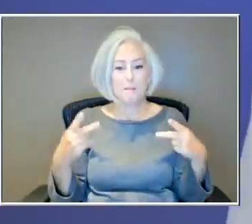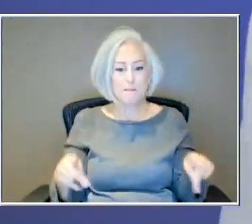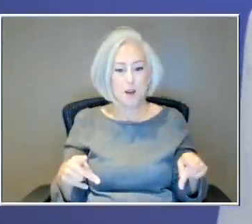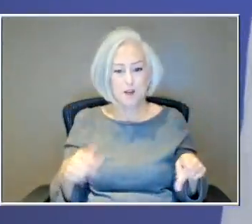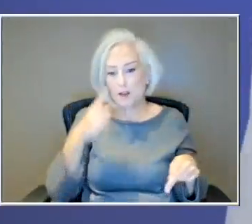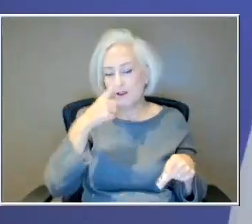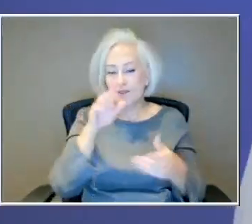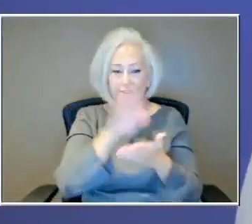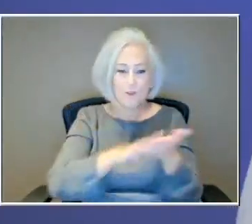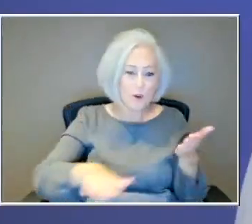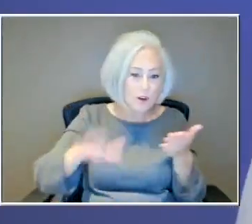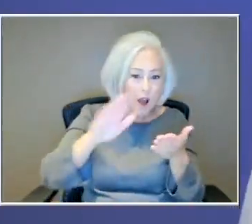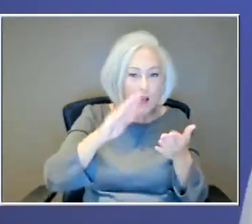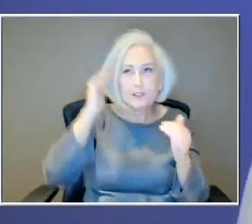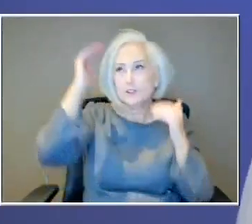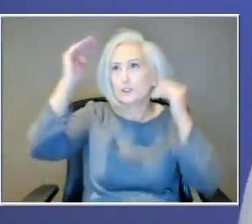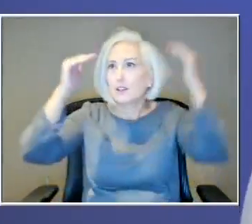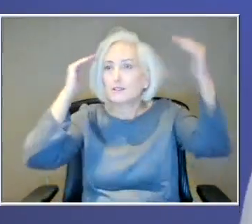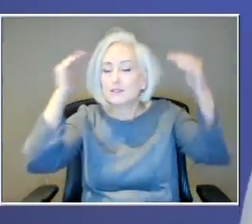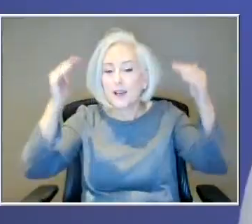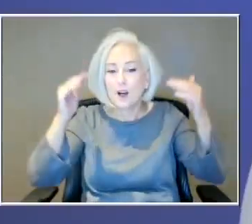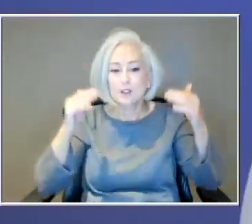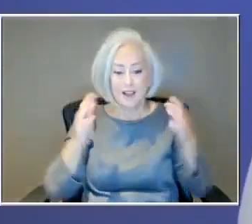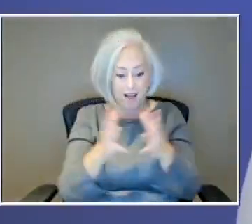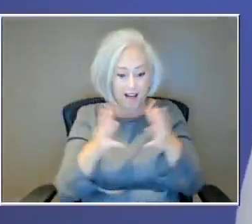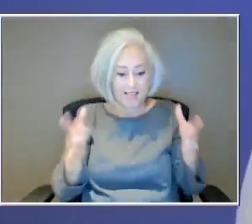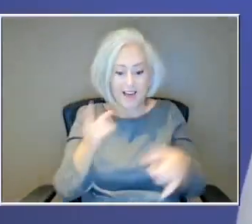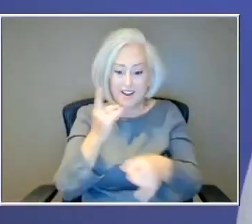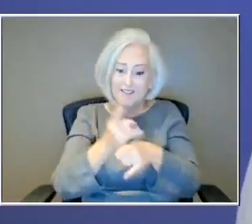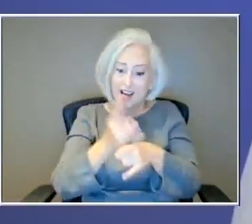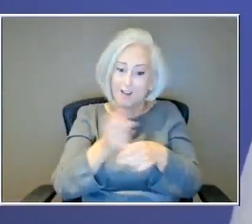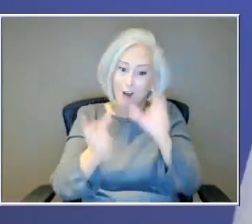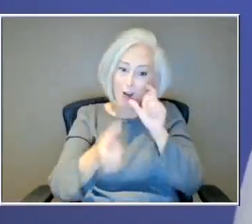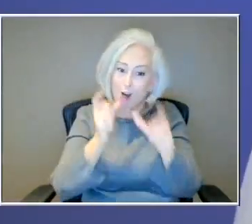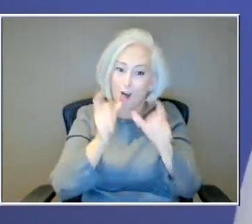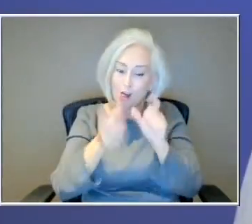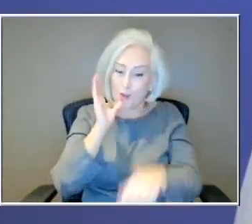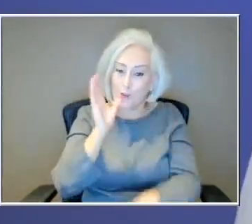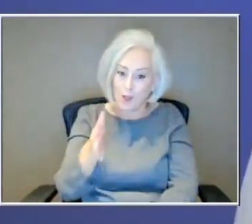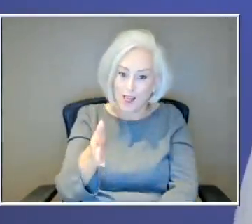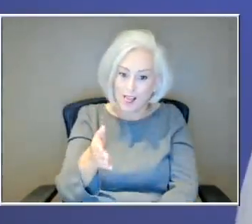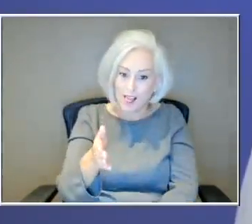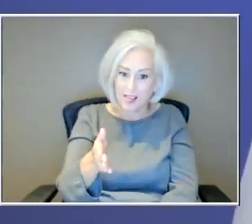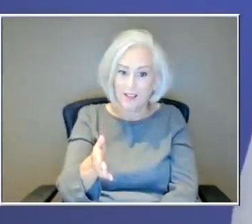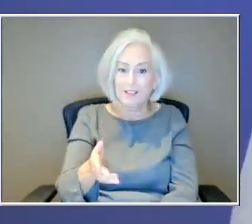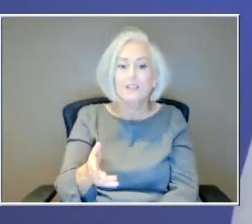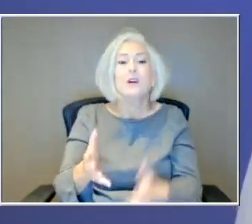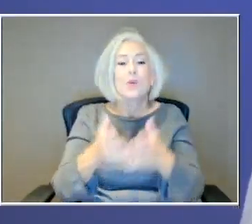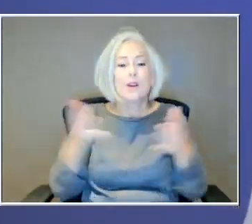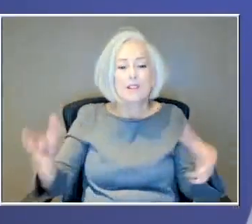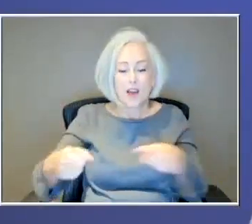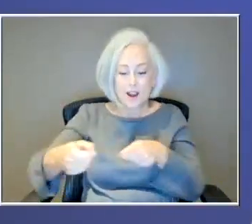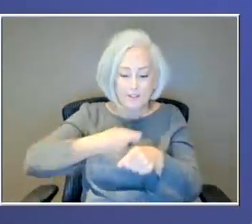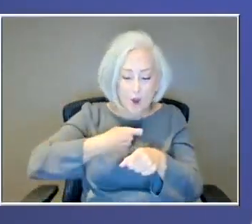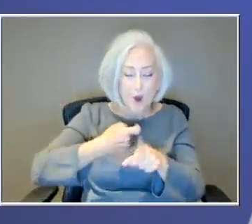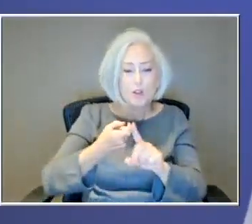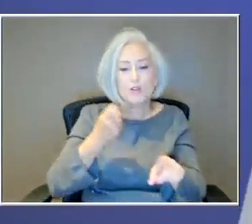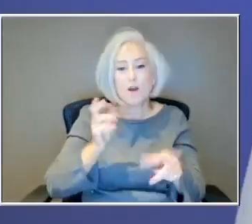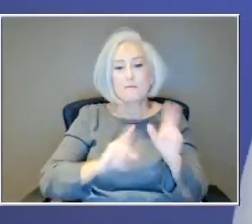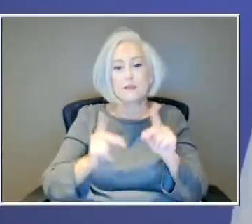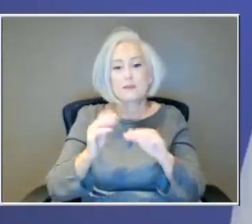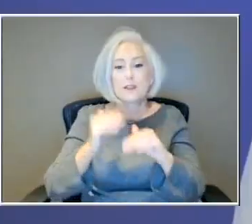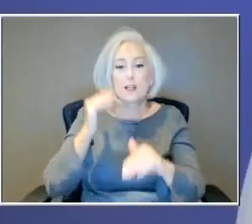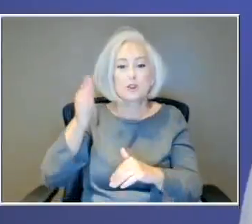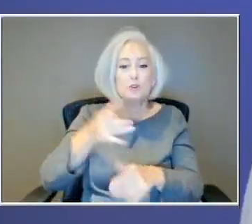college, adults, whatnot. There's going to be a lot of alcohol most likely at those parties. Yeah. So we get the calls from everything, from people that overconsume alcohol that are